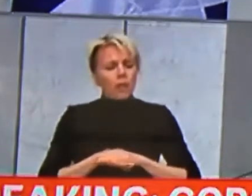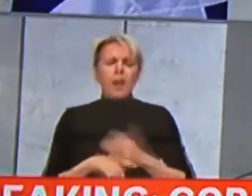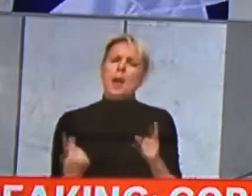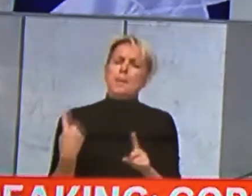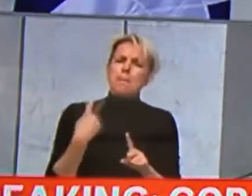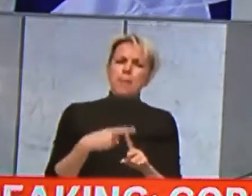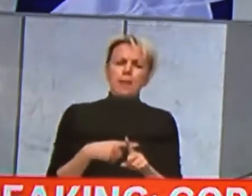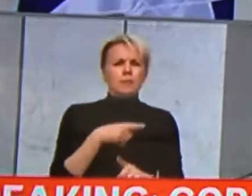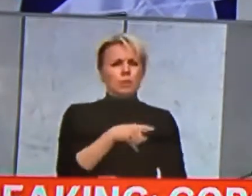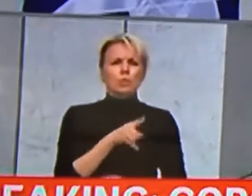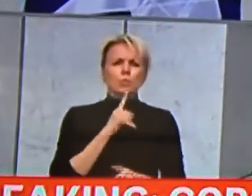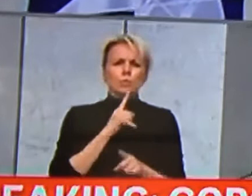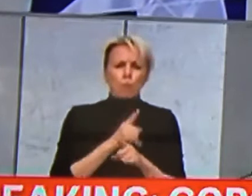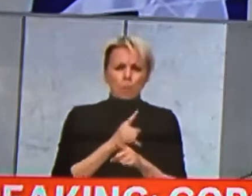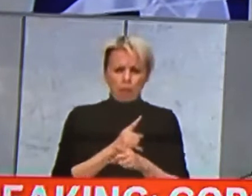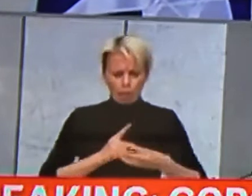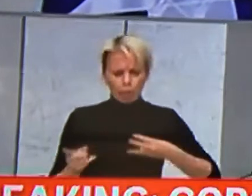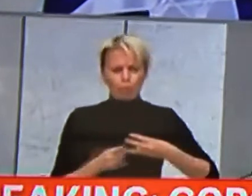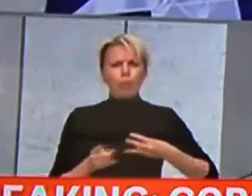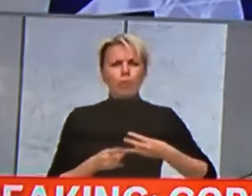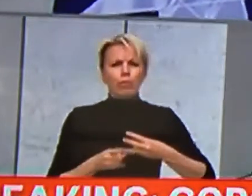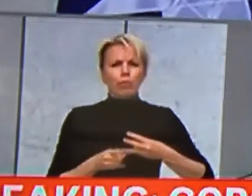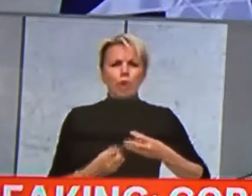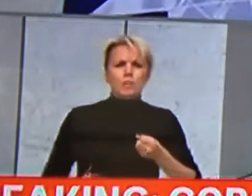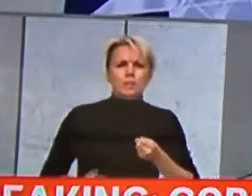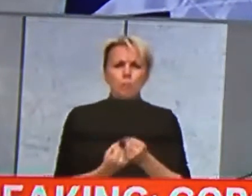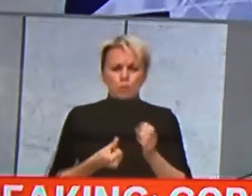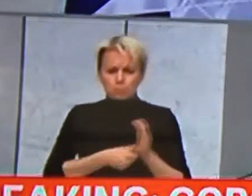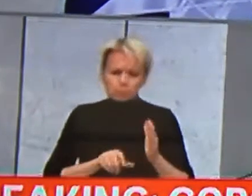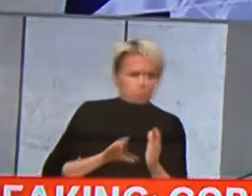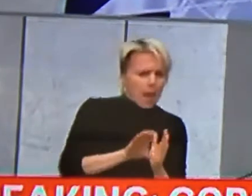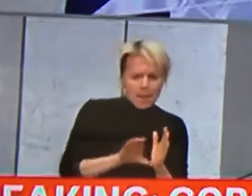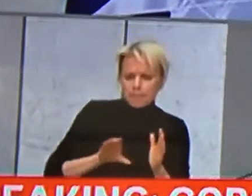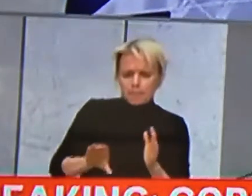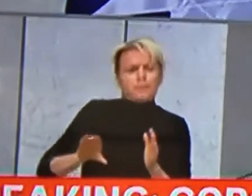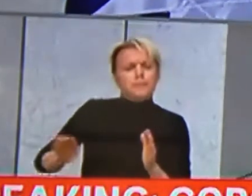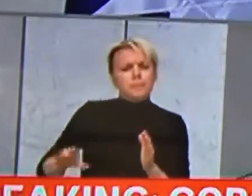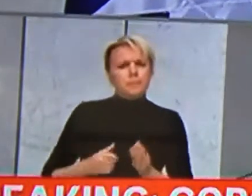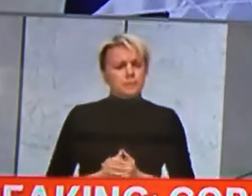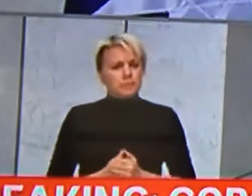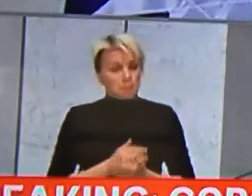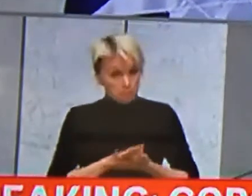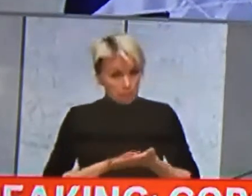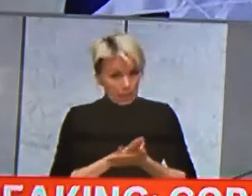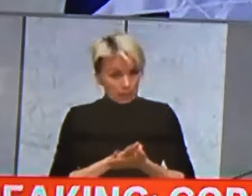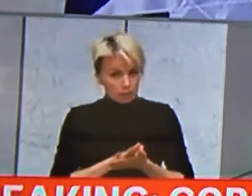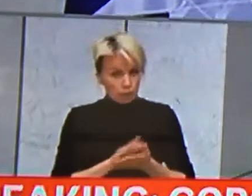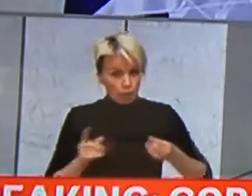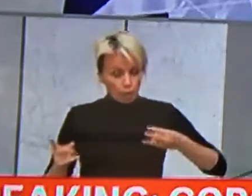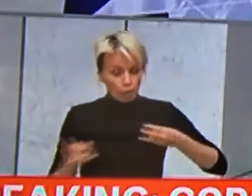the proximity of the next tranche of measures, that you want to sequence any further lockdowns